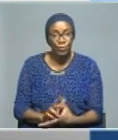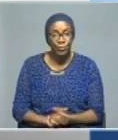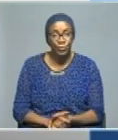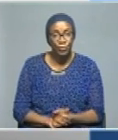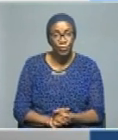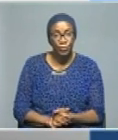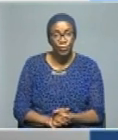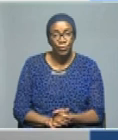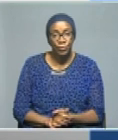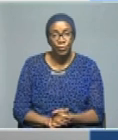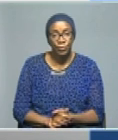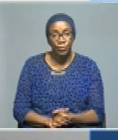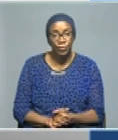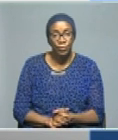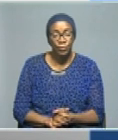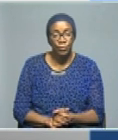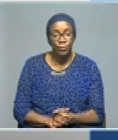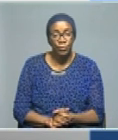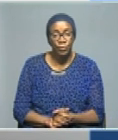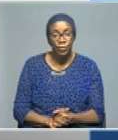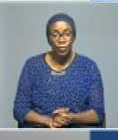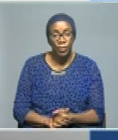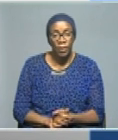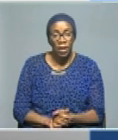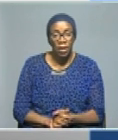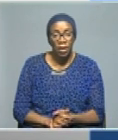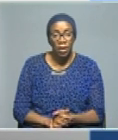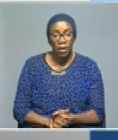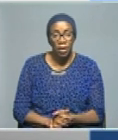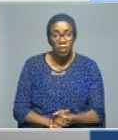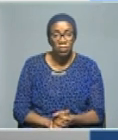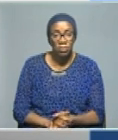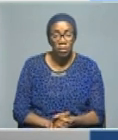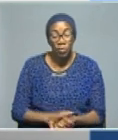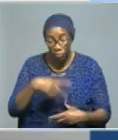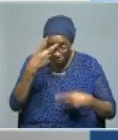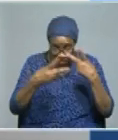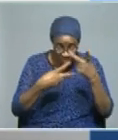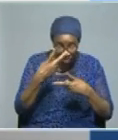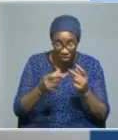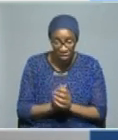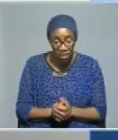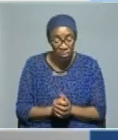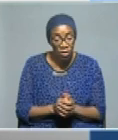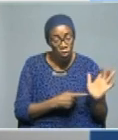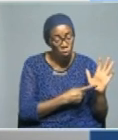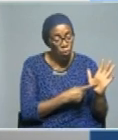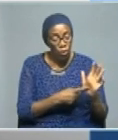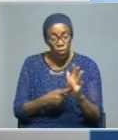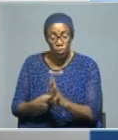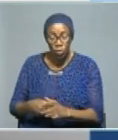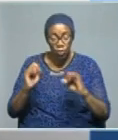an excursion just for the visitors also to feel Namibia, where we treated them to some